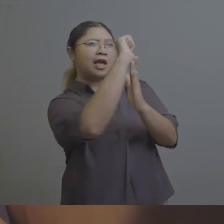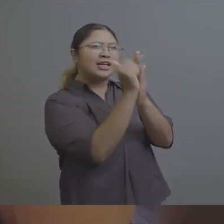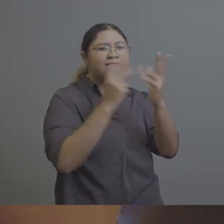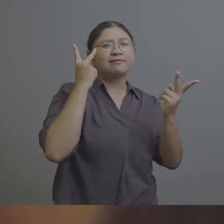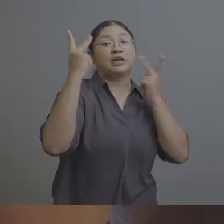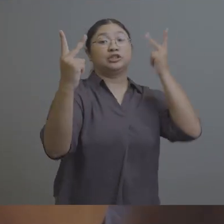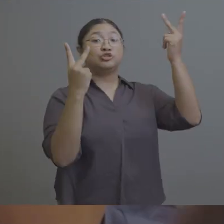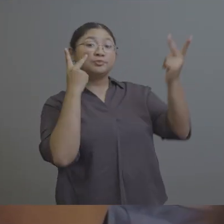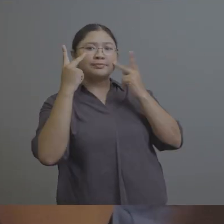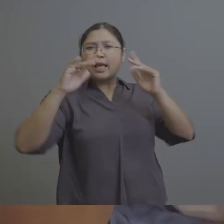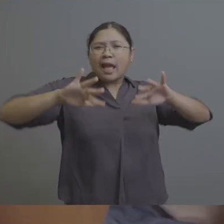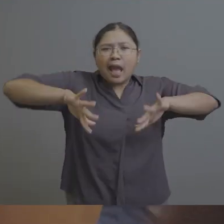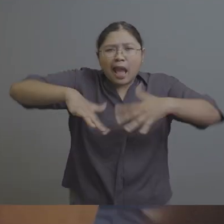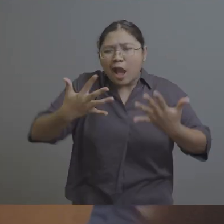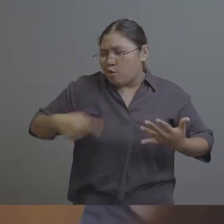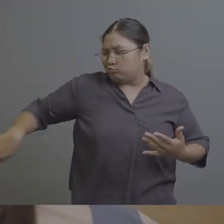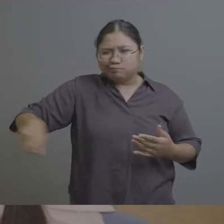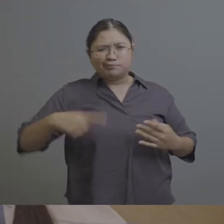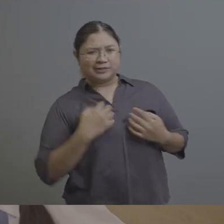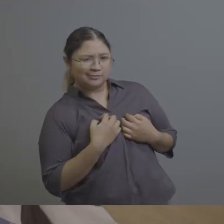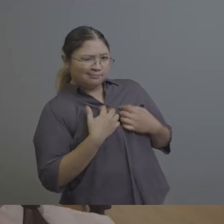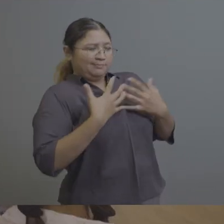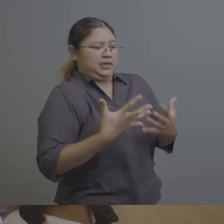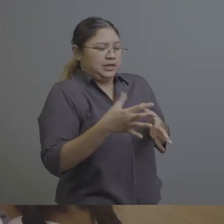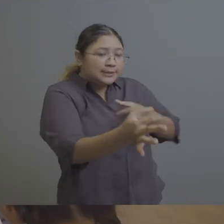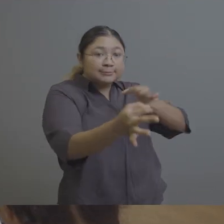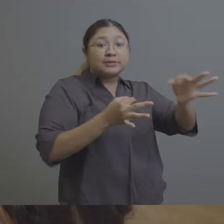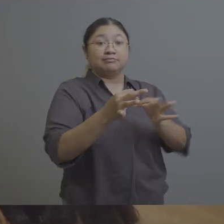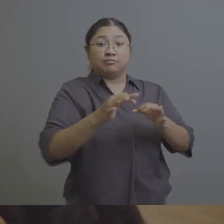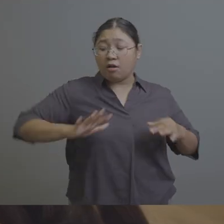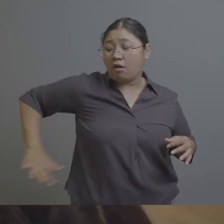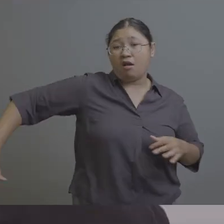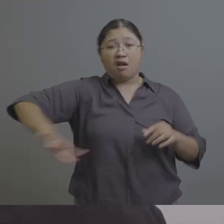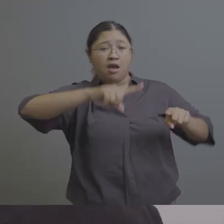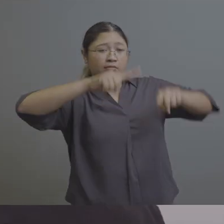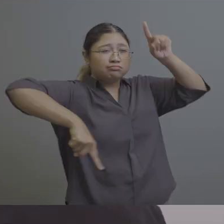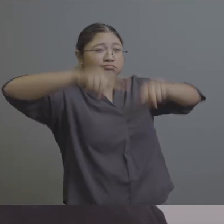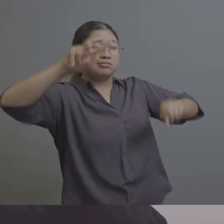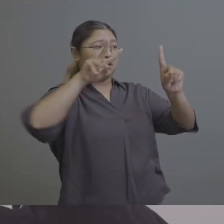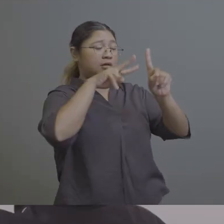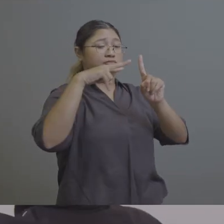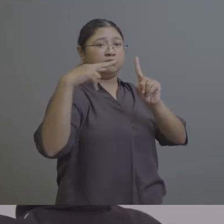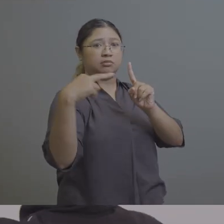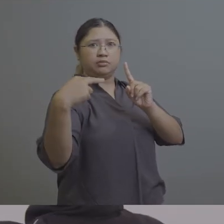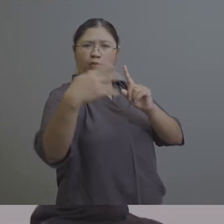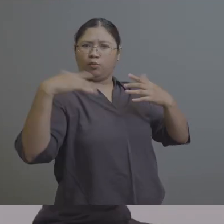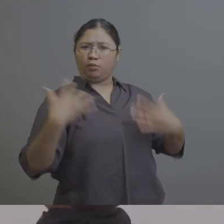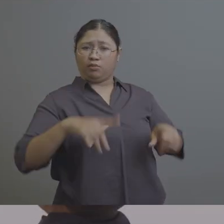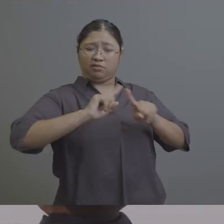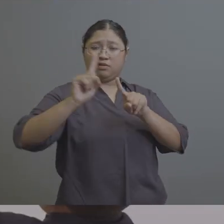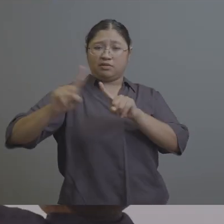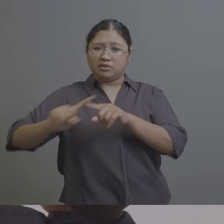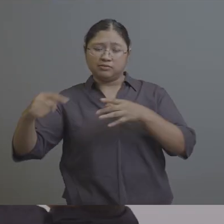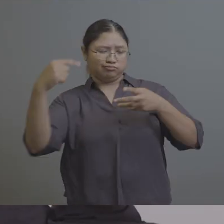the artworks they encounter in the galleries. During the facilitated programs, students are empowered with visual